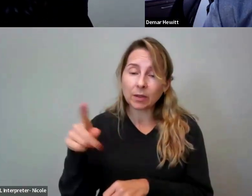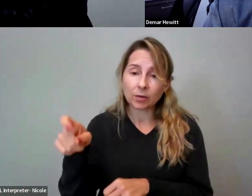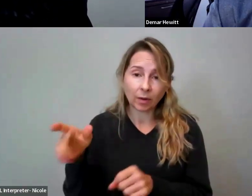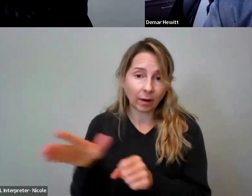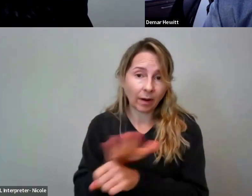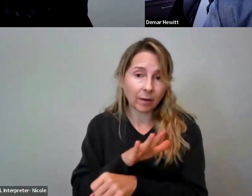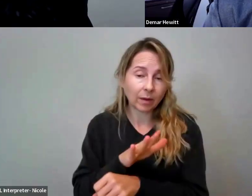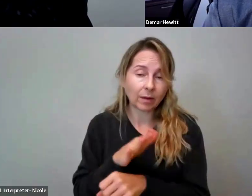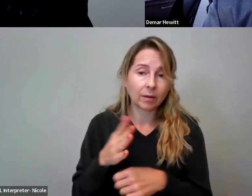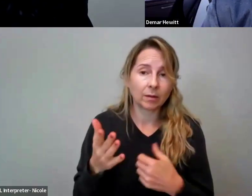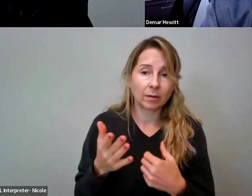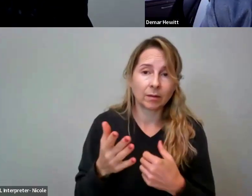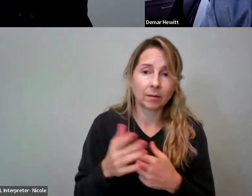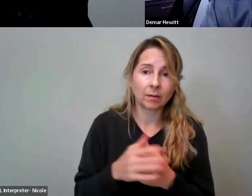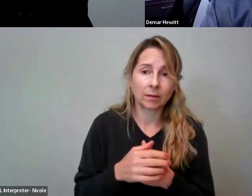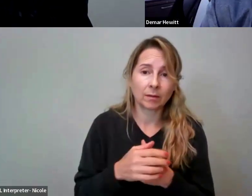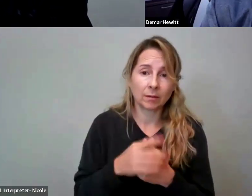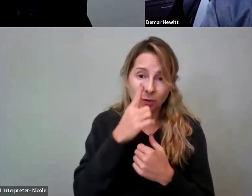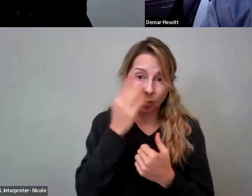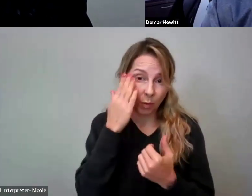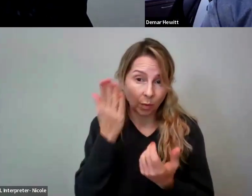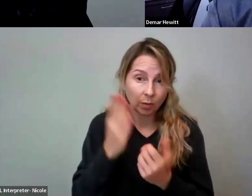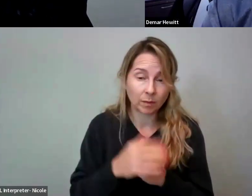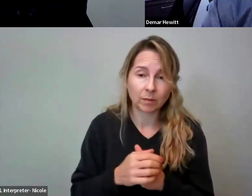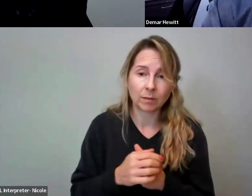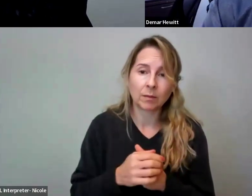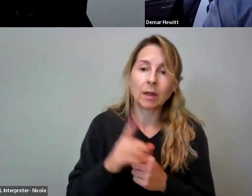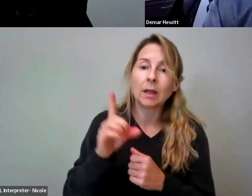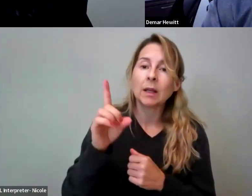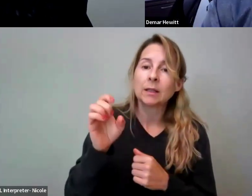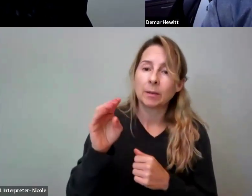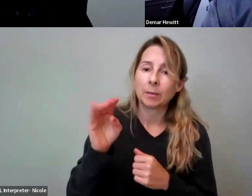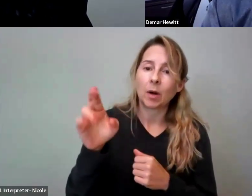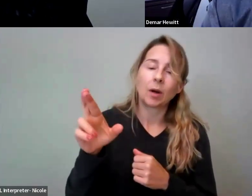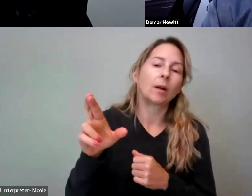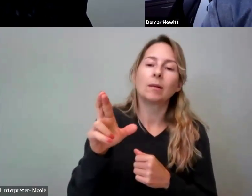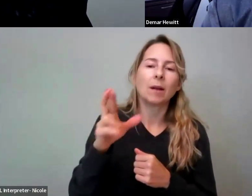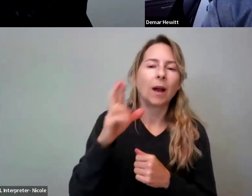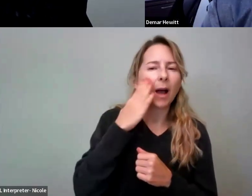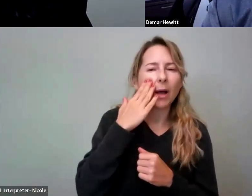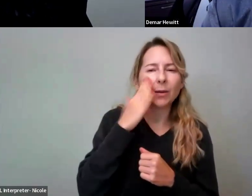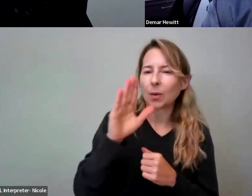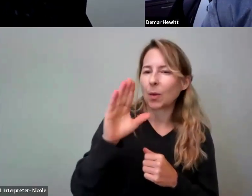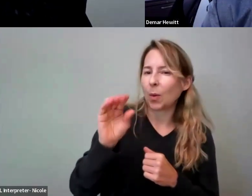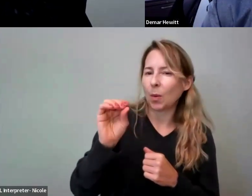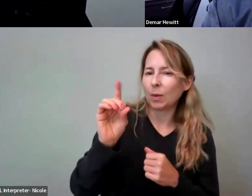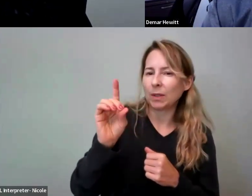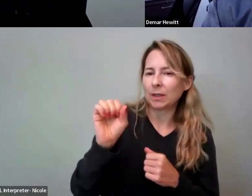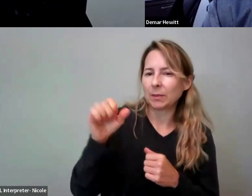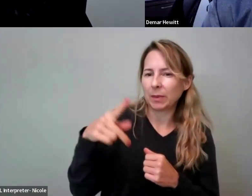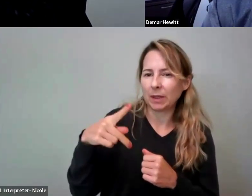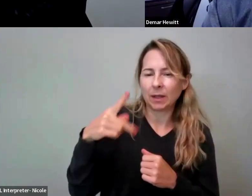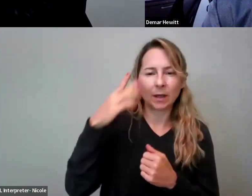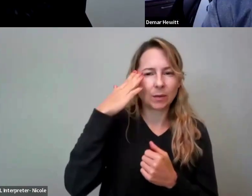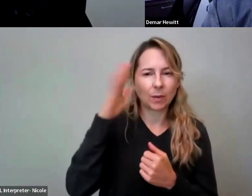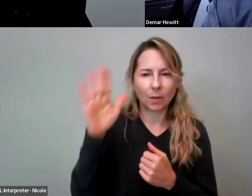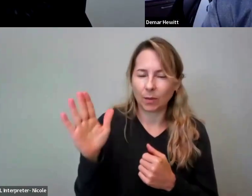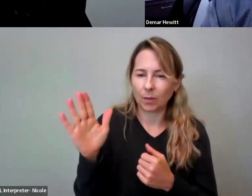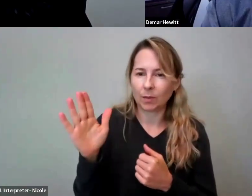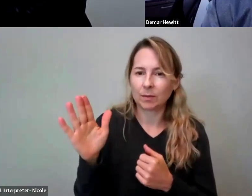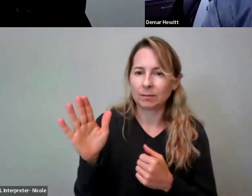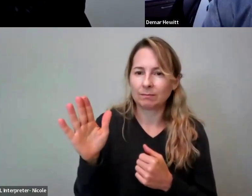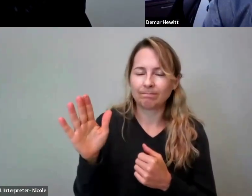on ODSP? If you Okay. would know. The ODSP part, I'm not familiar with as to what they would